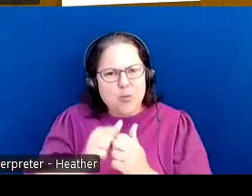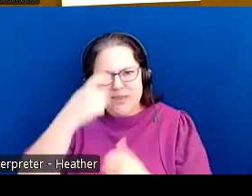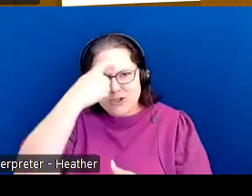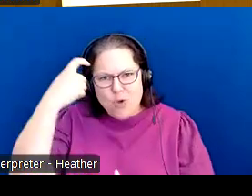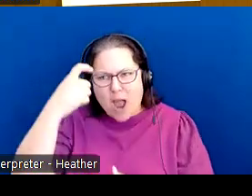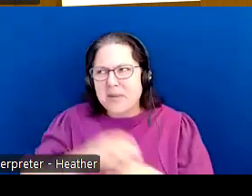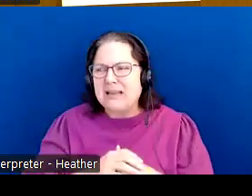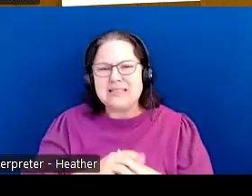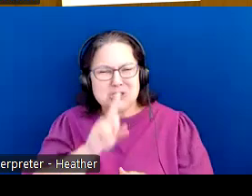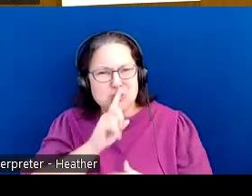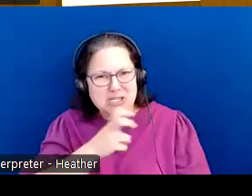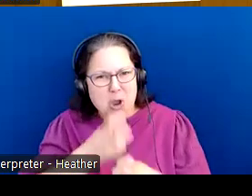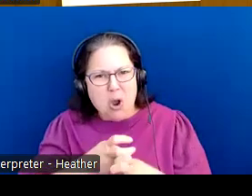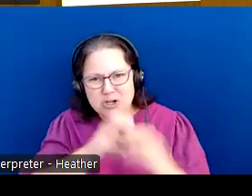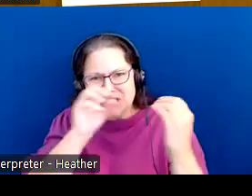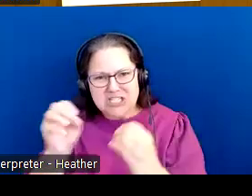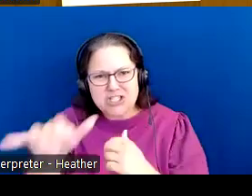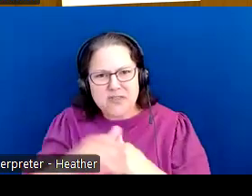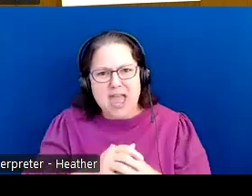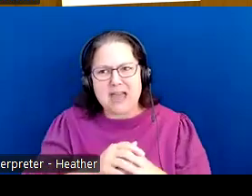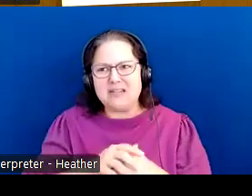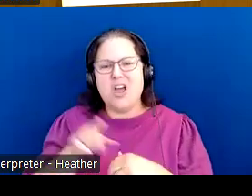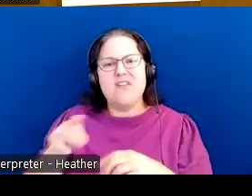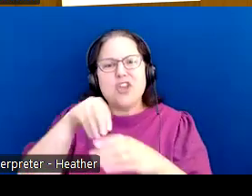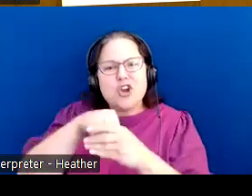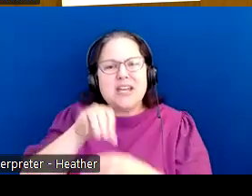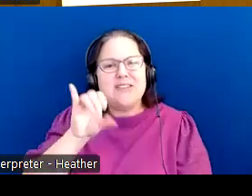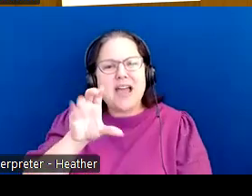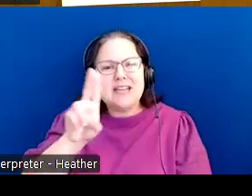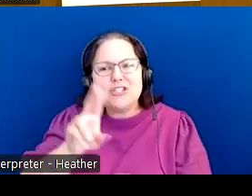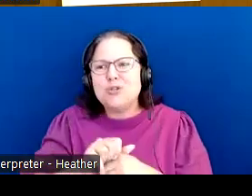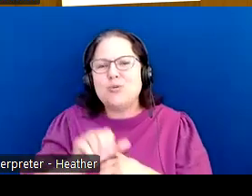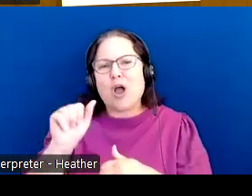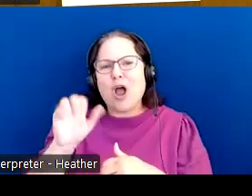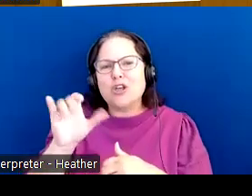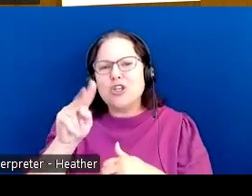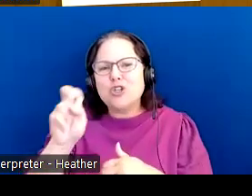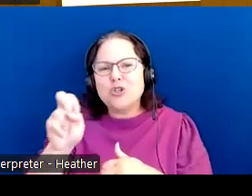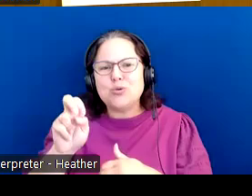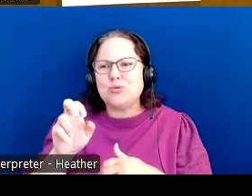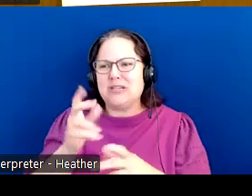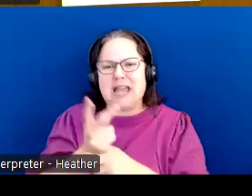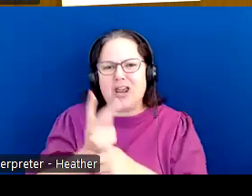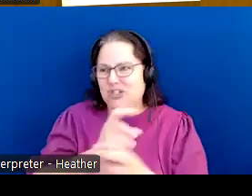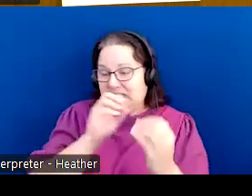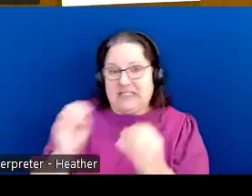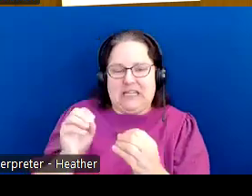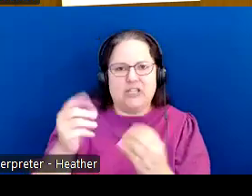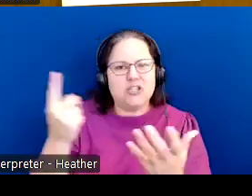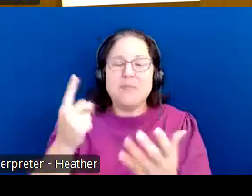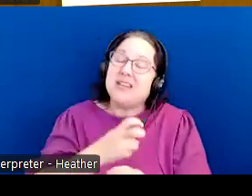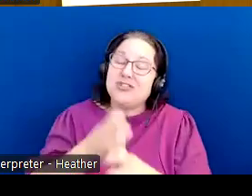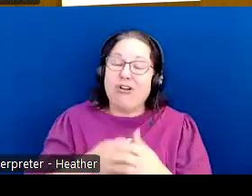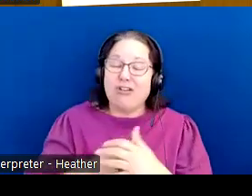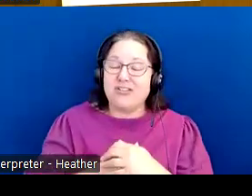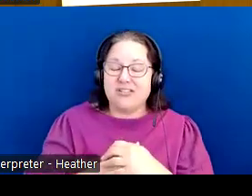that's really hard when they're in the ICU or even the acute care, to try to teach them a different coping style. But what it did point out too